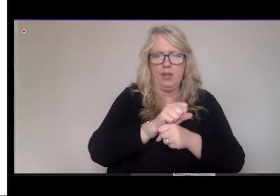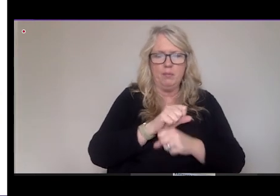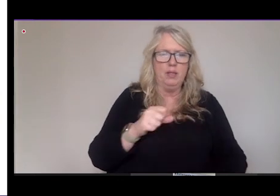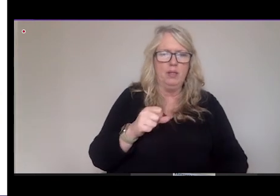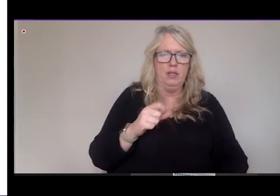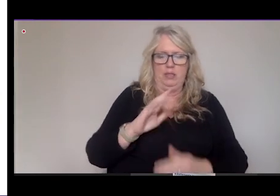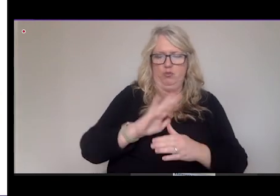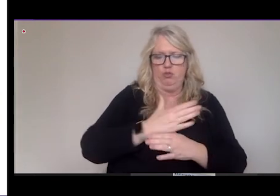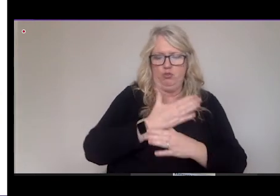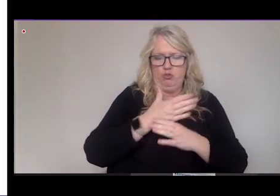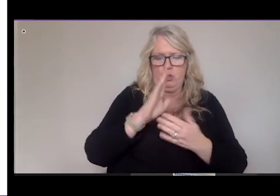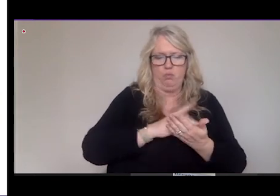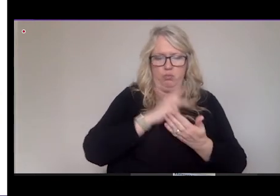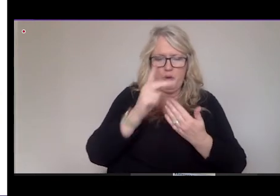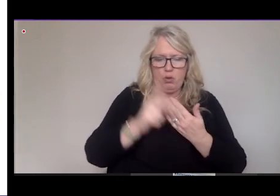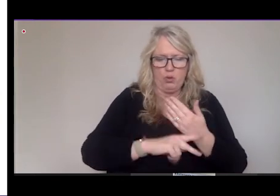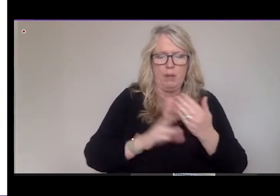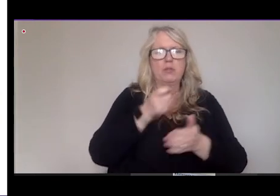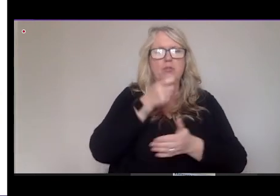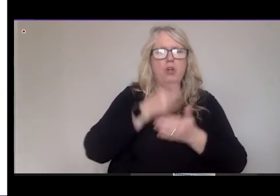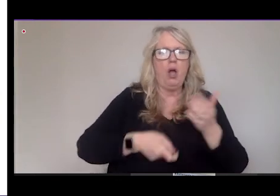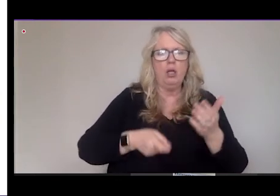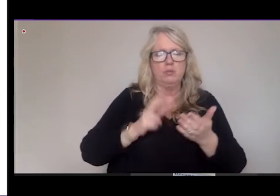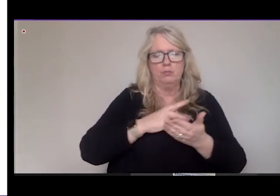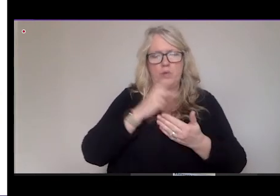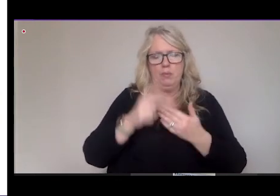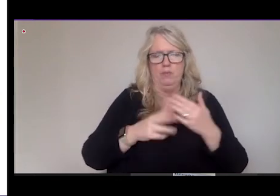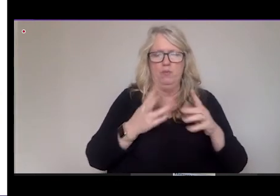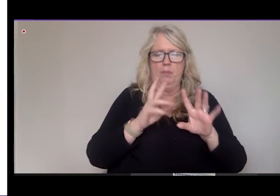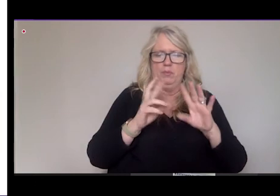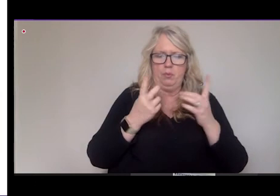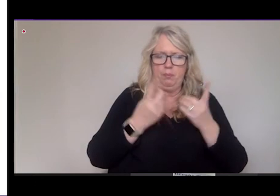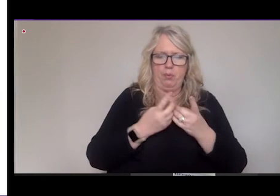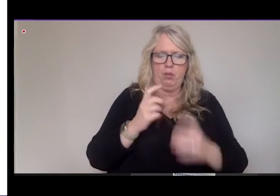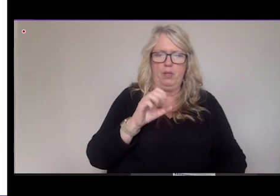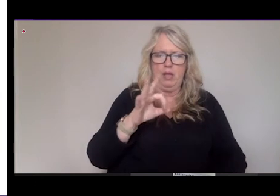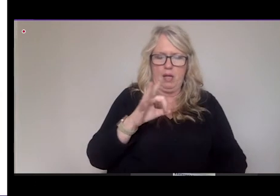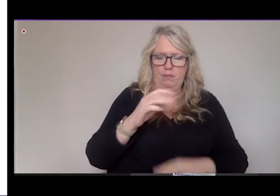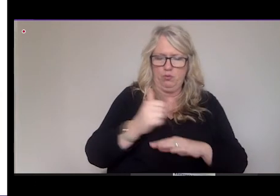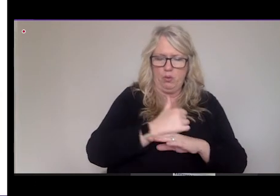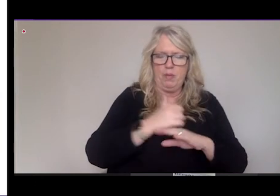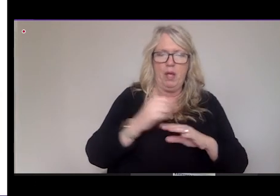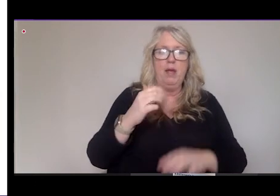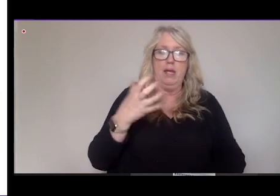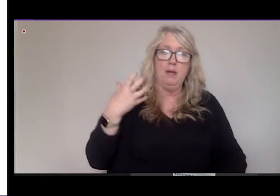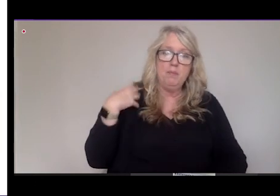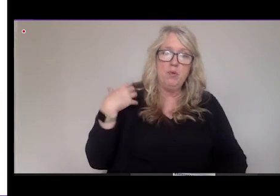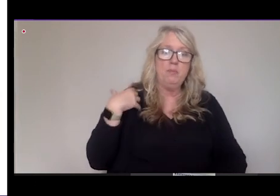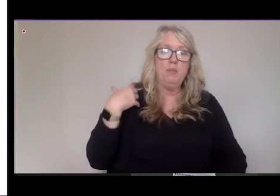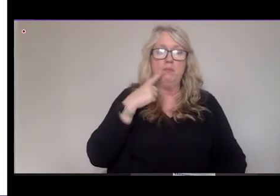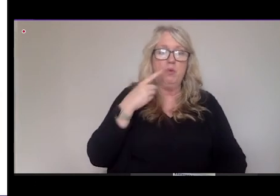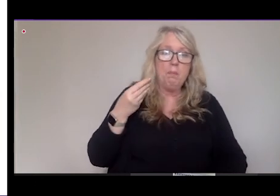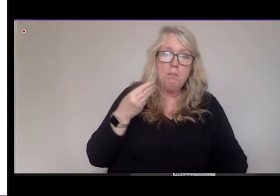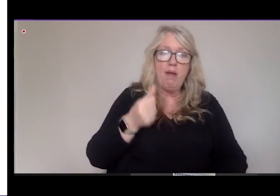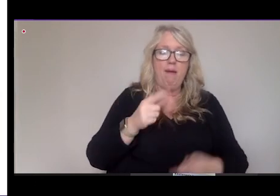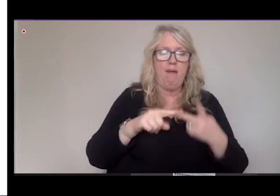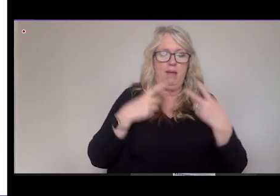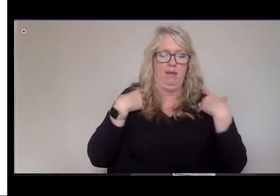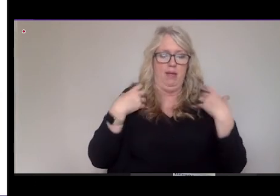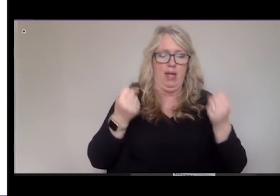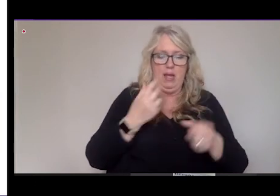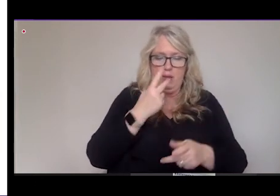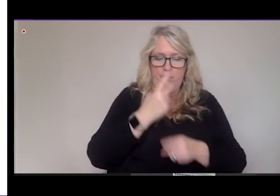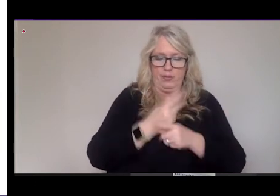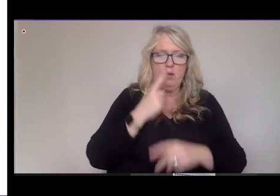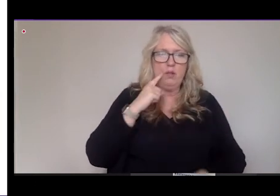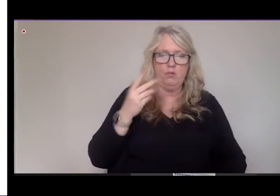to employment. And it's a shared program, a shared cost program by the Department of Transportation. Employers are paying